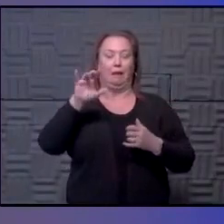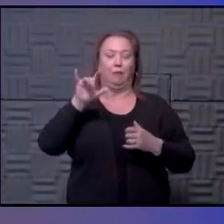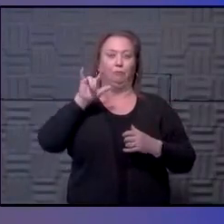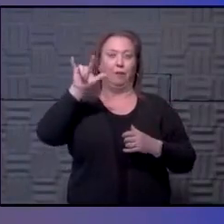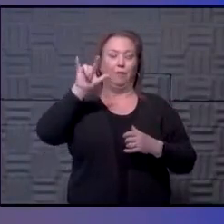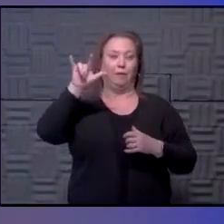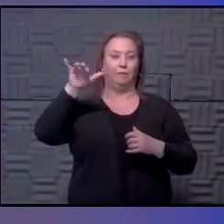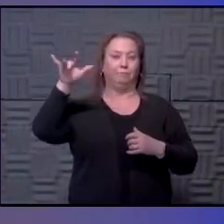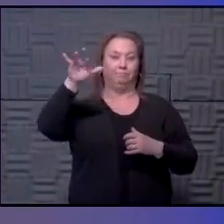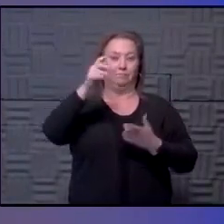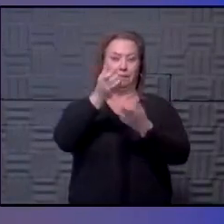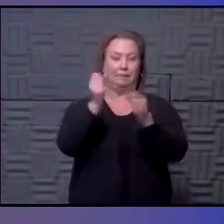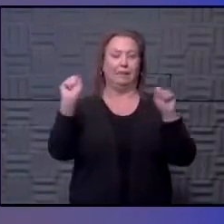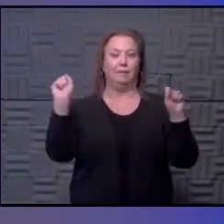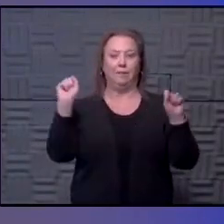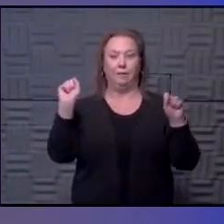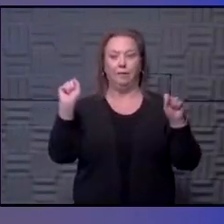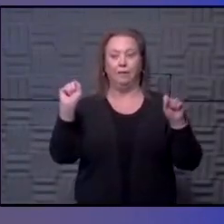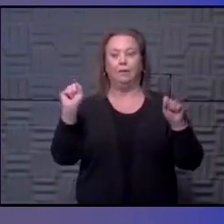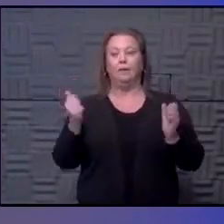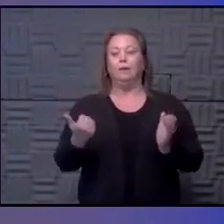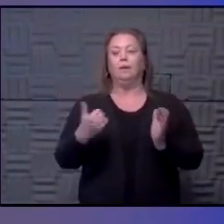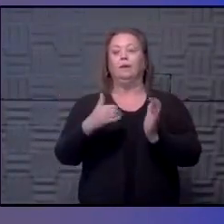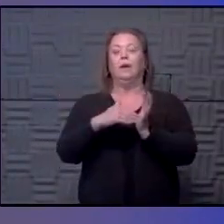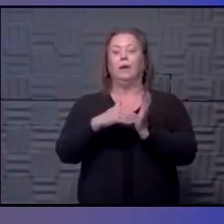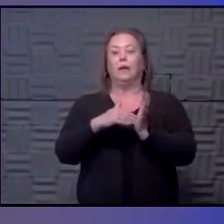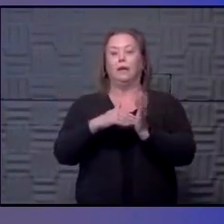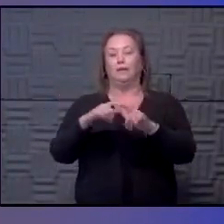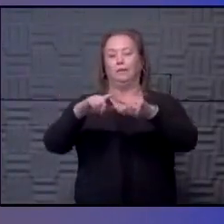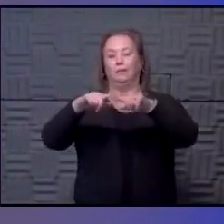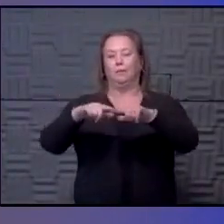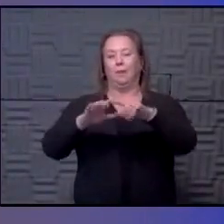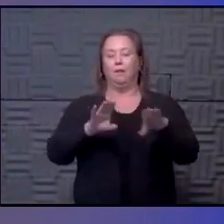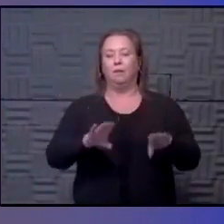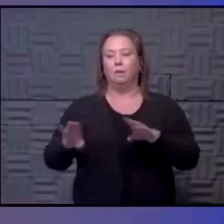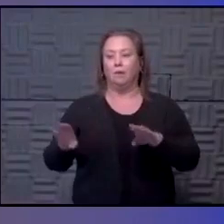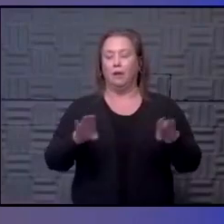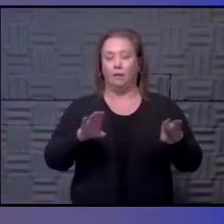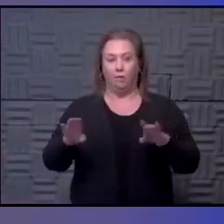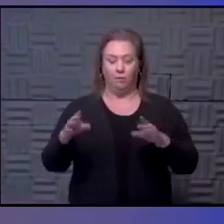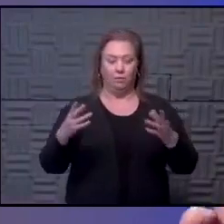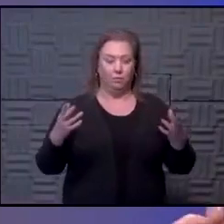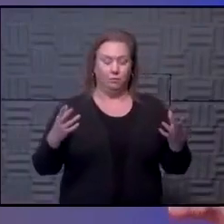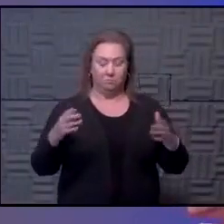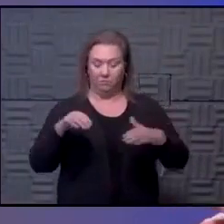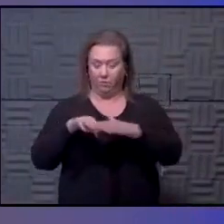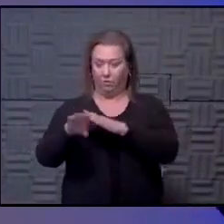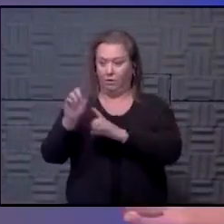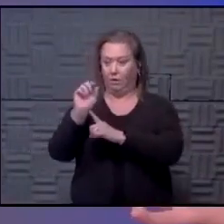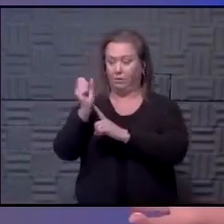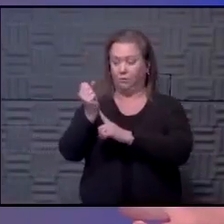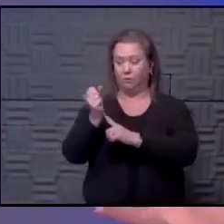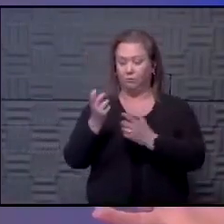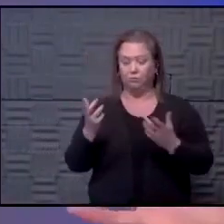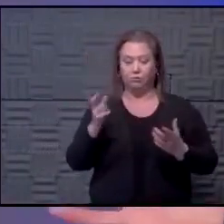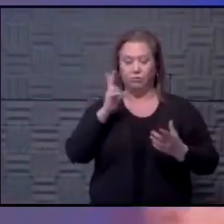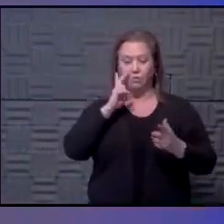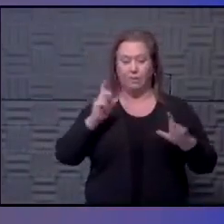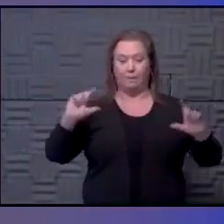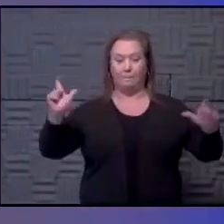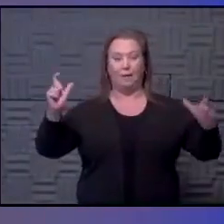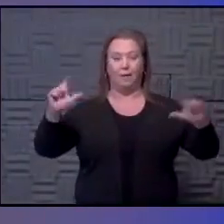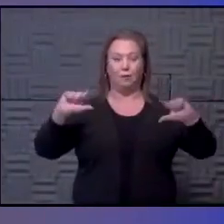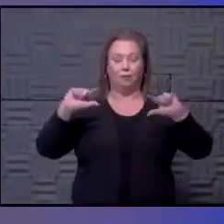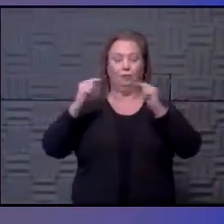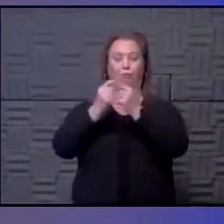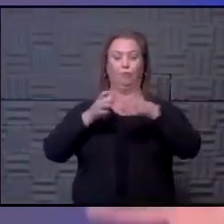travel is perfectly safe. But it's all dependent on the behaviors. If you're going into a situation where you see a large group, maybe you